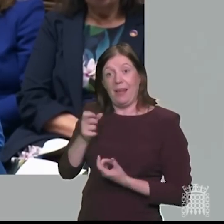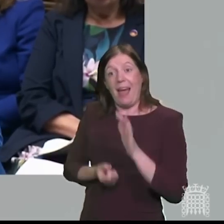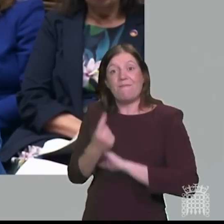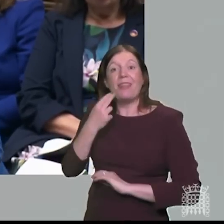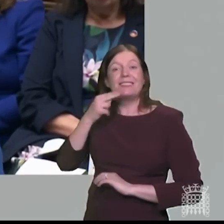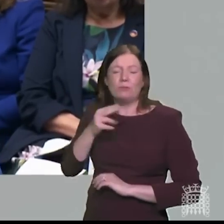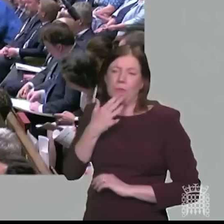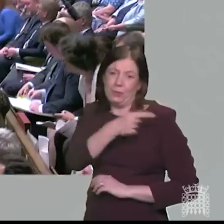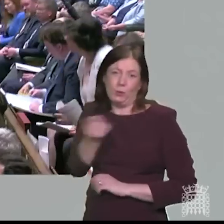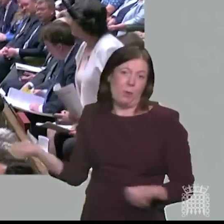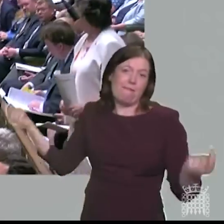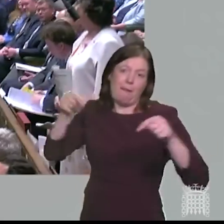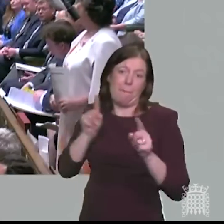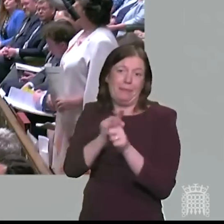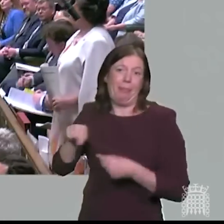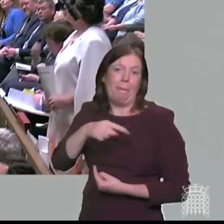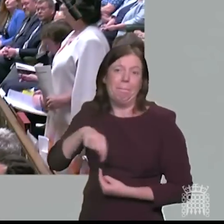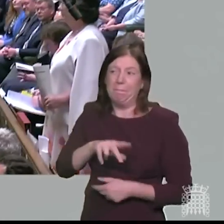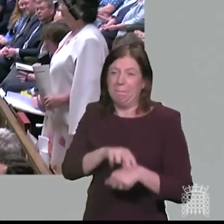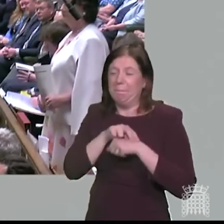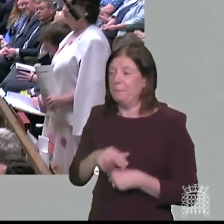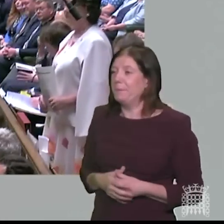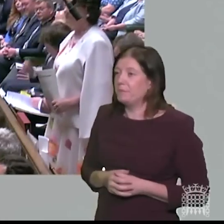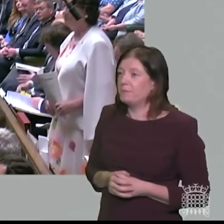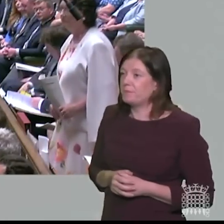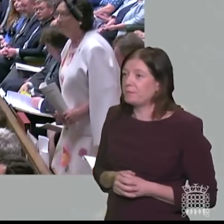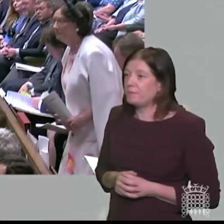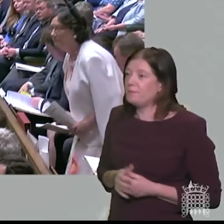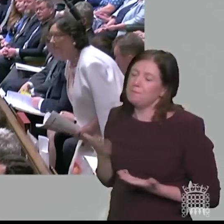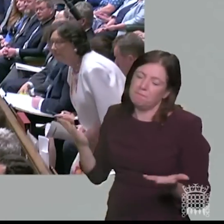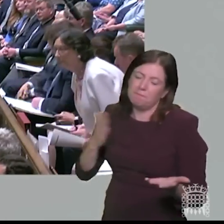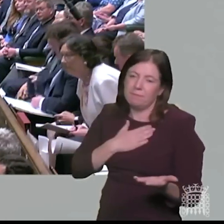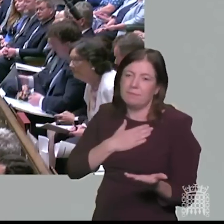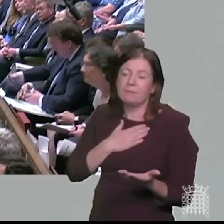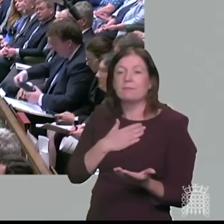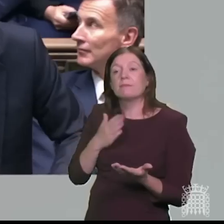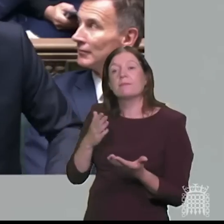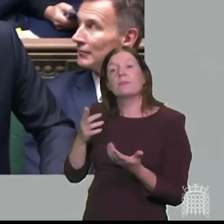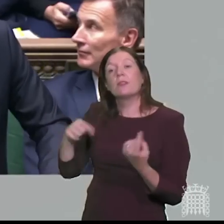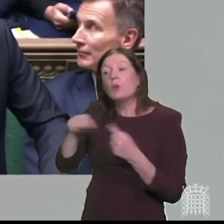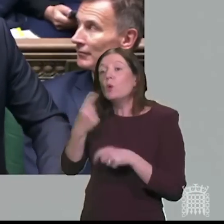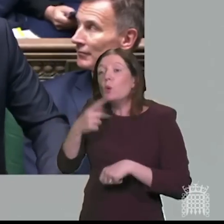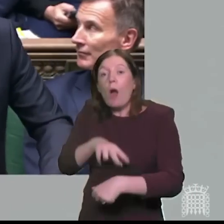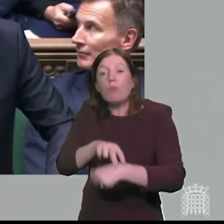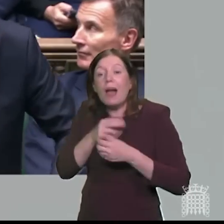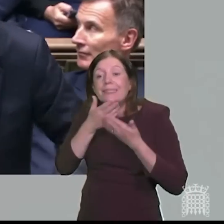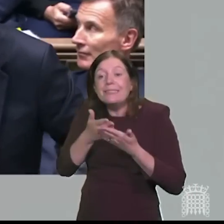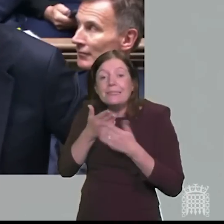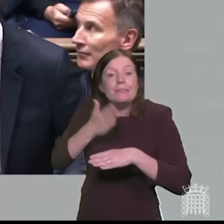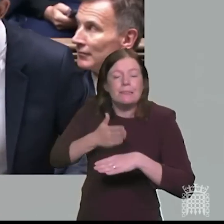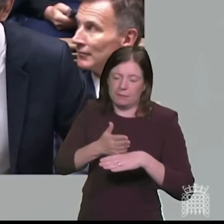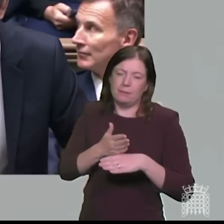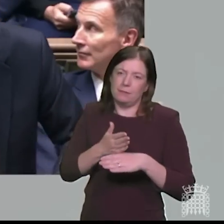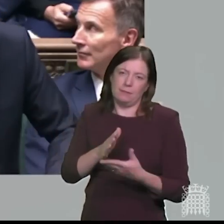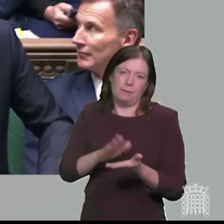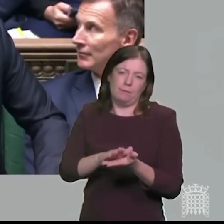their apprentices? Well, can I join with my honourable friend in both celebrating everyone doing an apprentice and encourage everyone